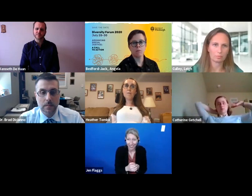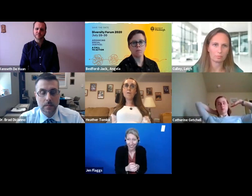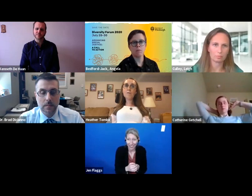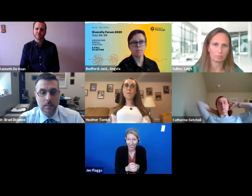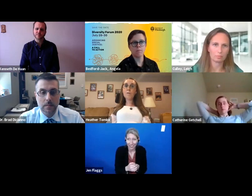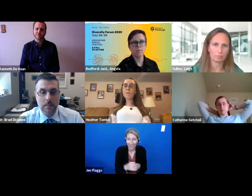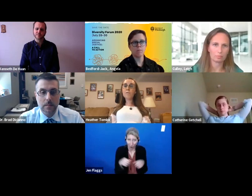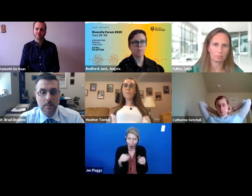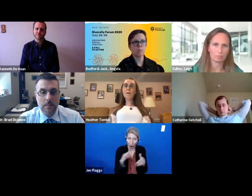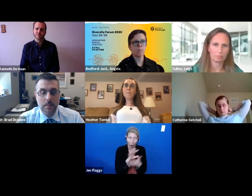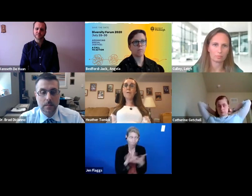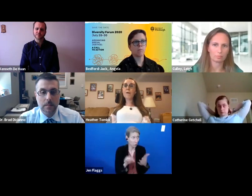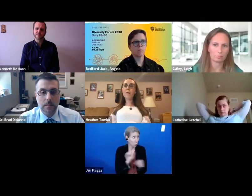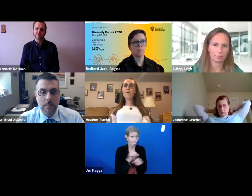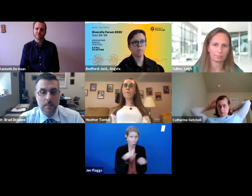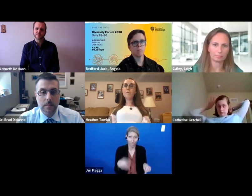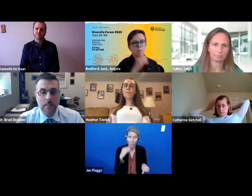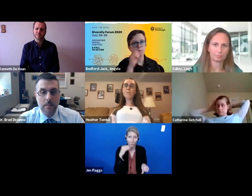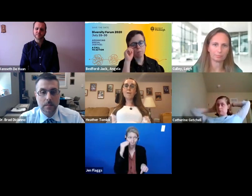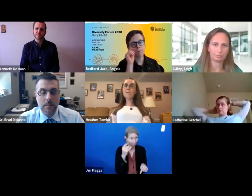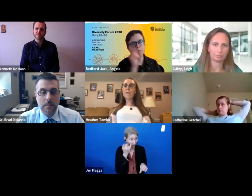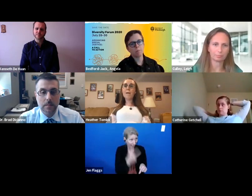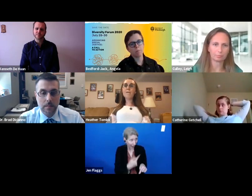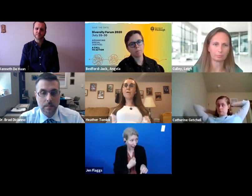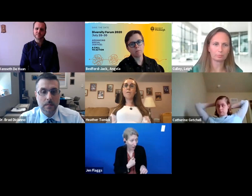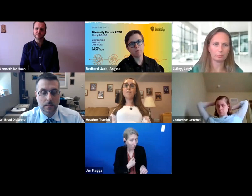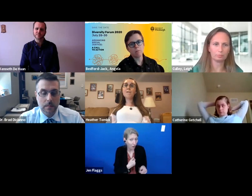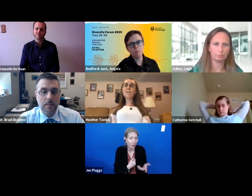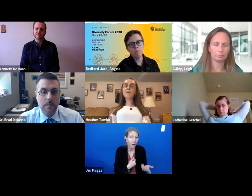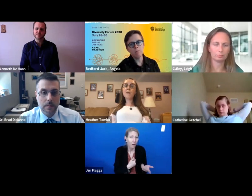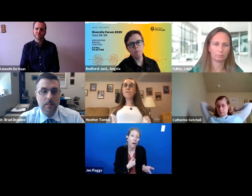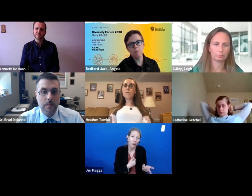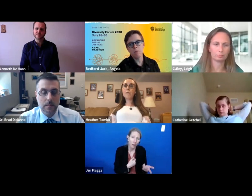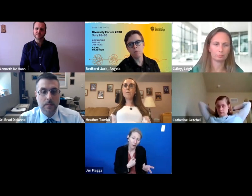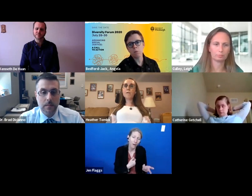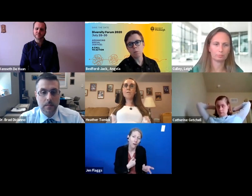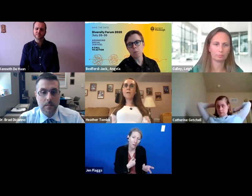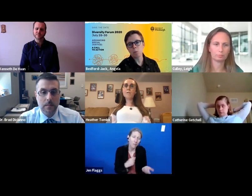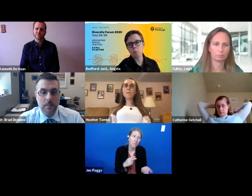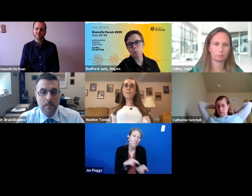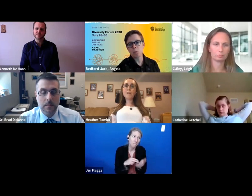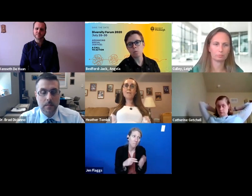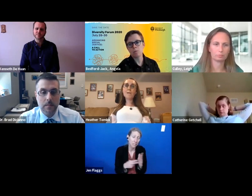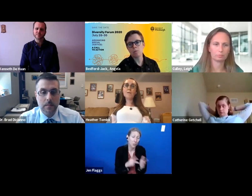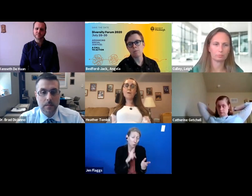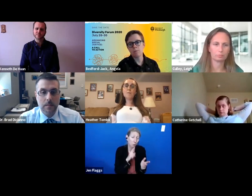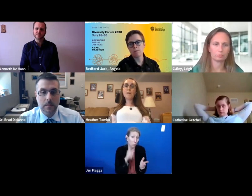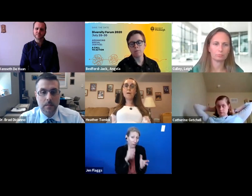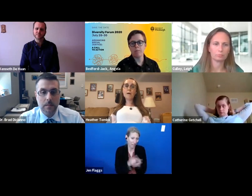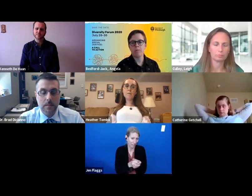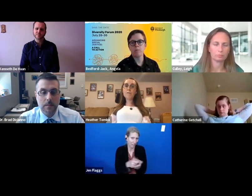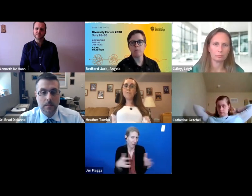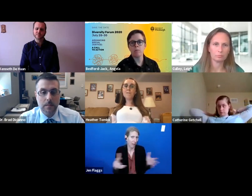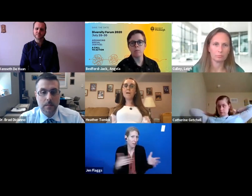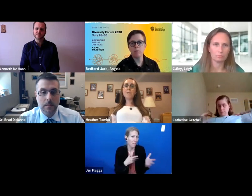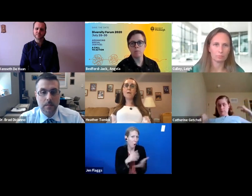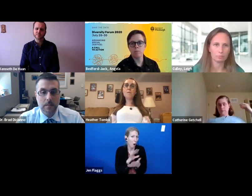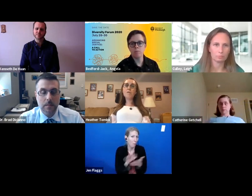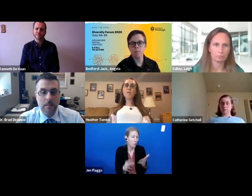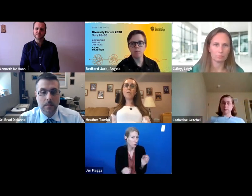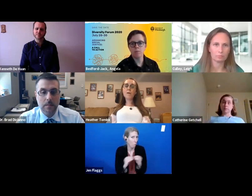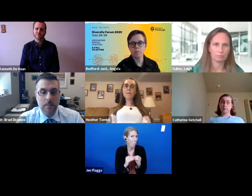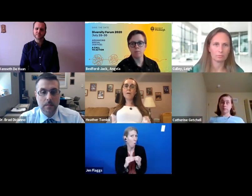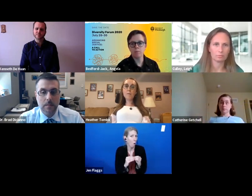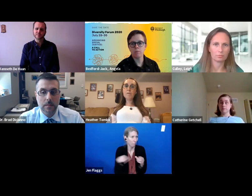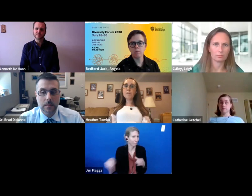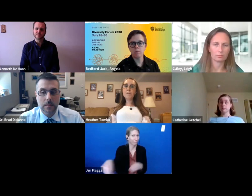the option for working from home would be possible at other companies, it really would have expanded my options. And I'm